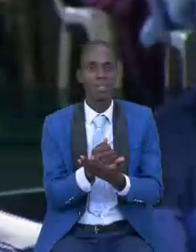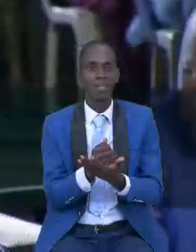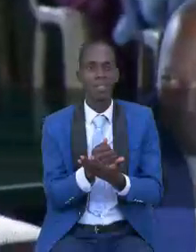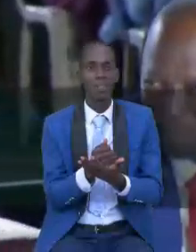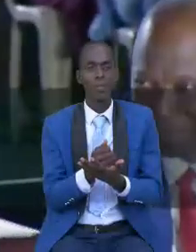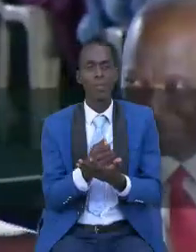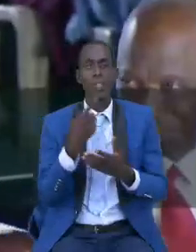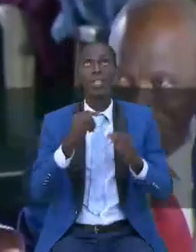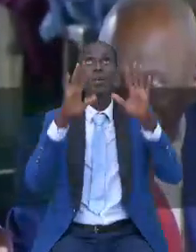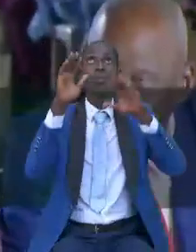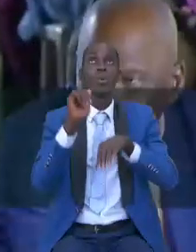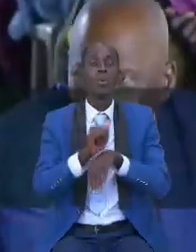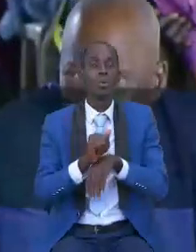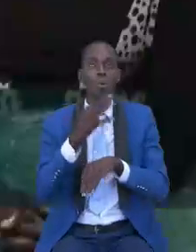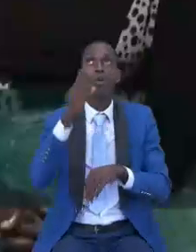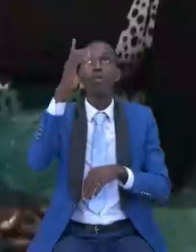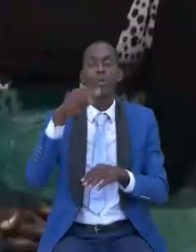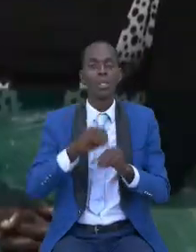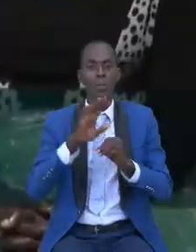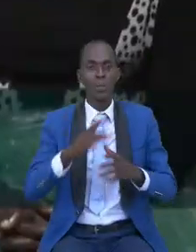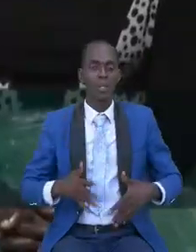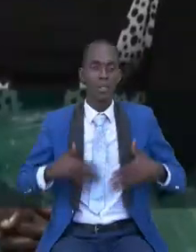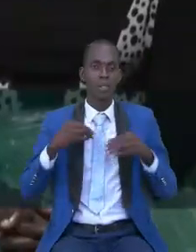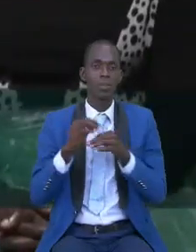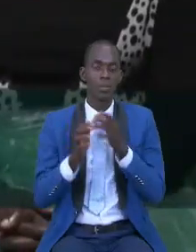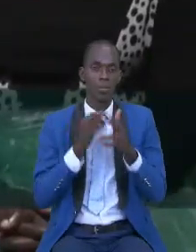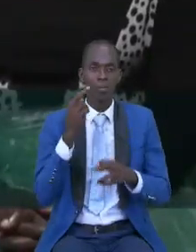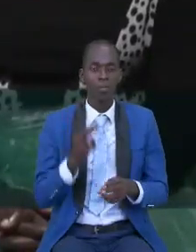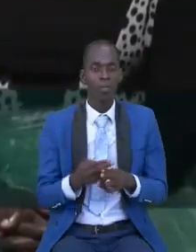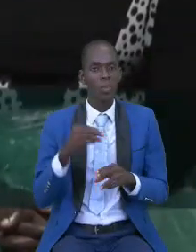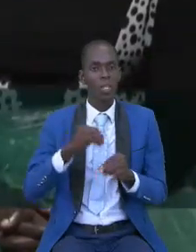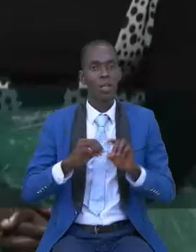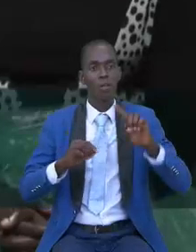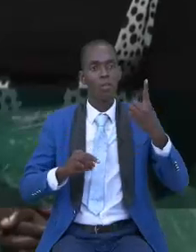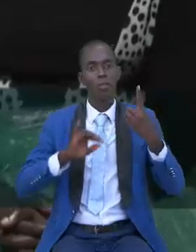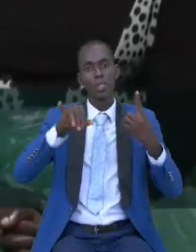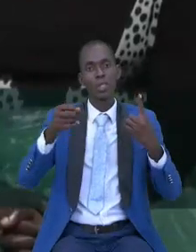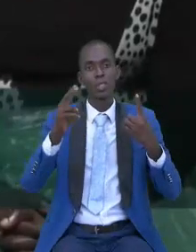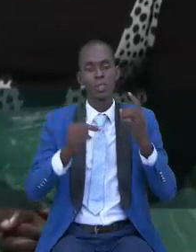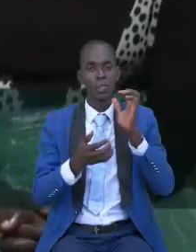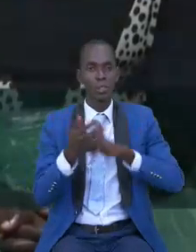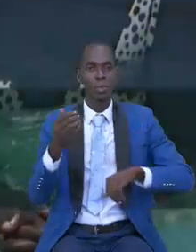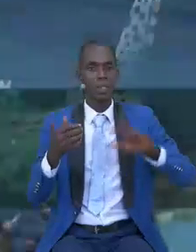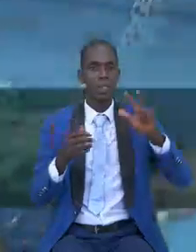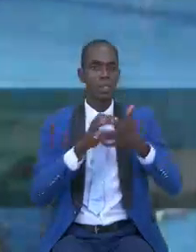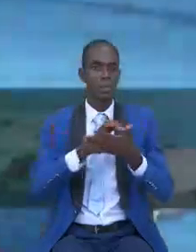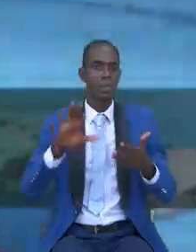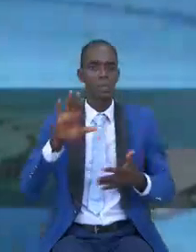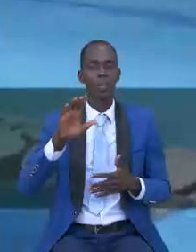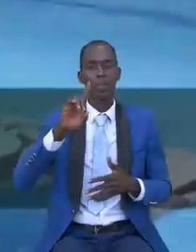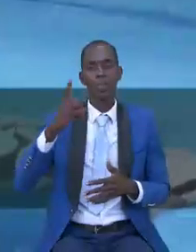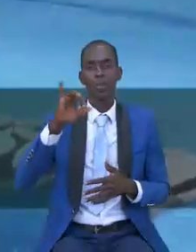The miracle of God in your life. In 1 John chapter 3 verse 5. 1